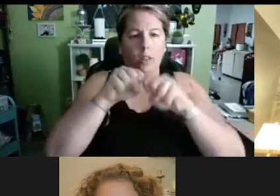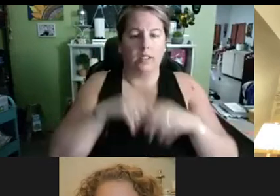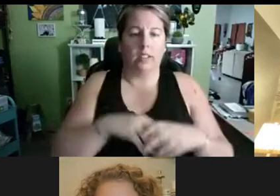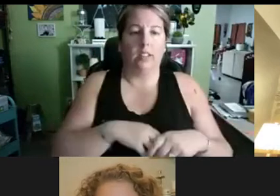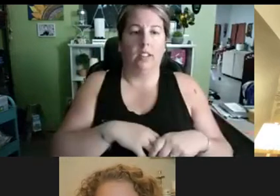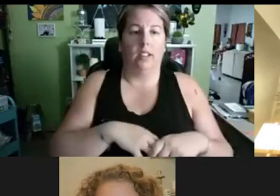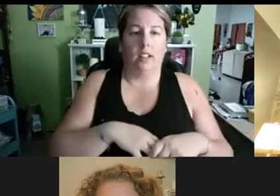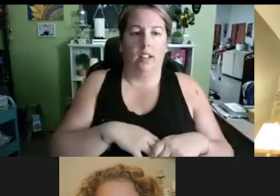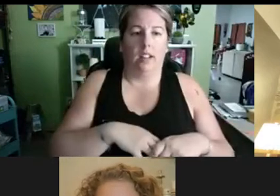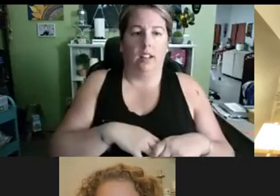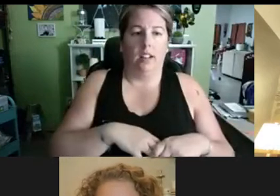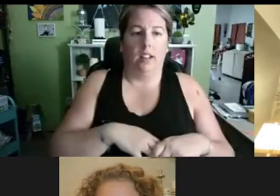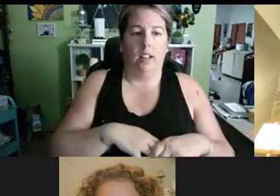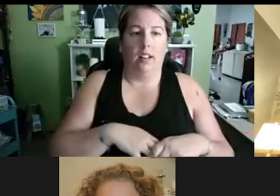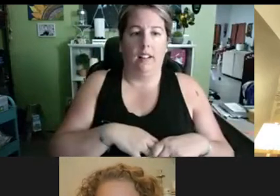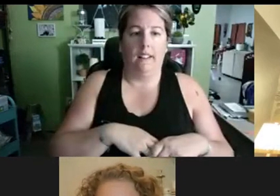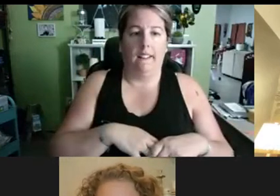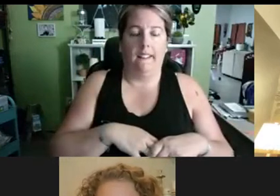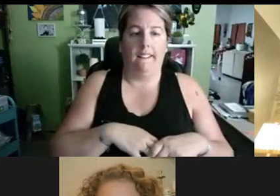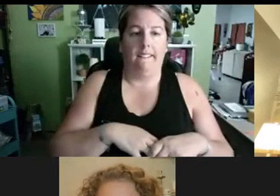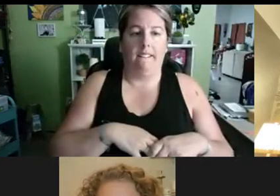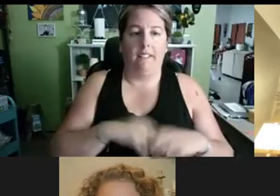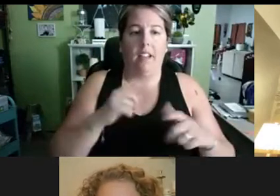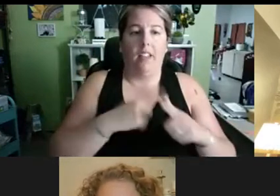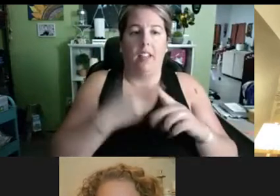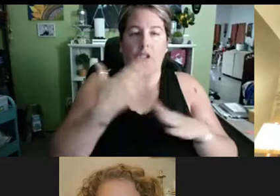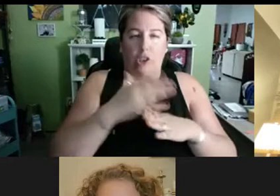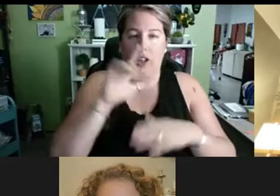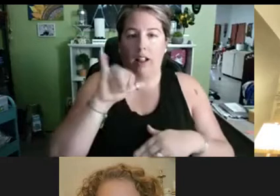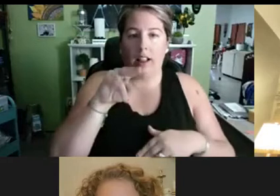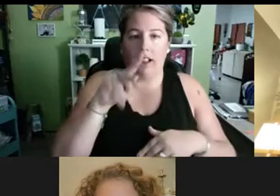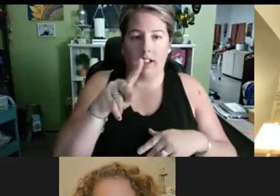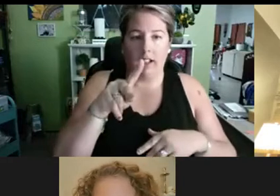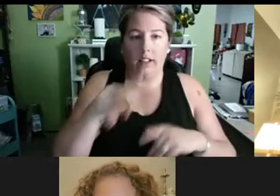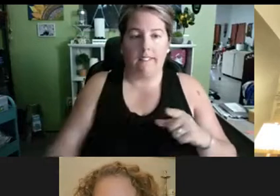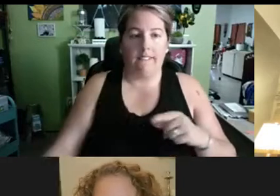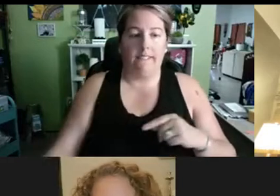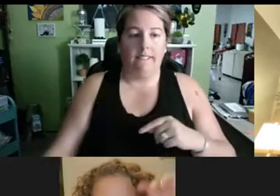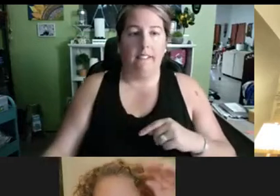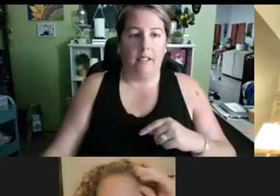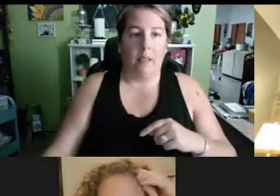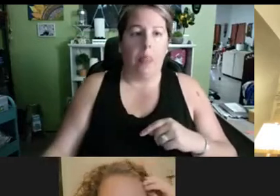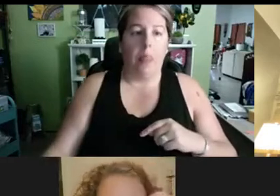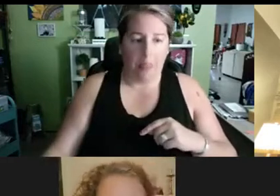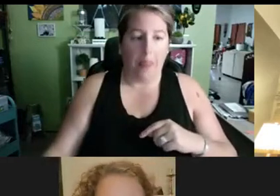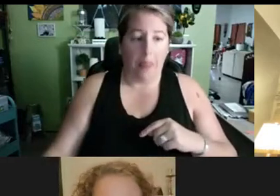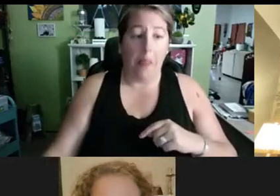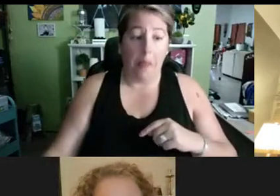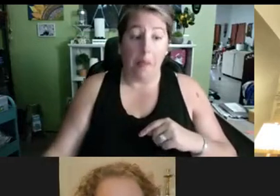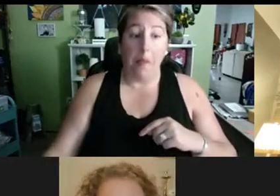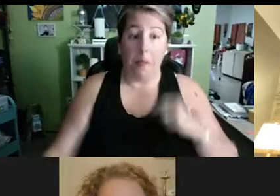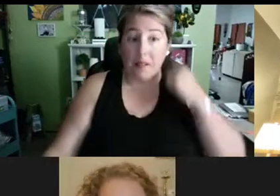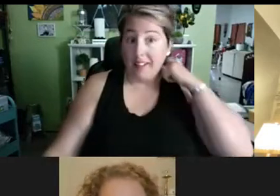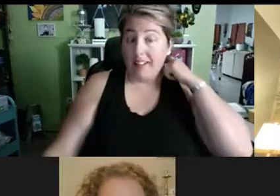then all you'd have to do is share your link. Or no, we probably want to do a screenshot because otherwise people are going to